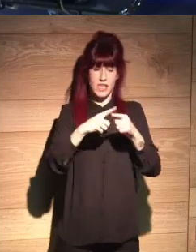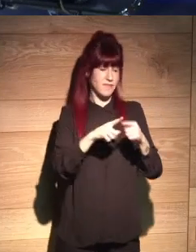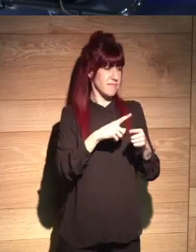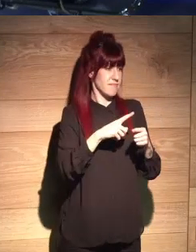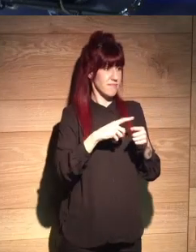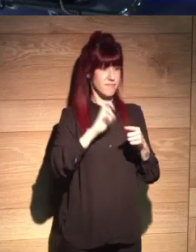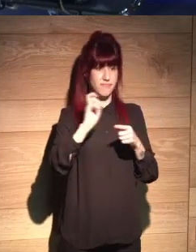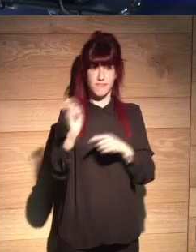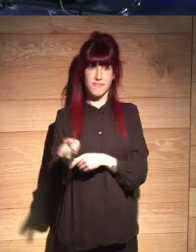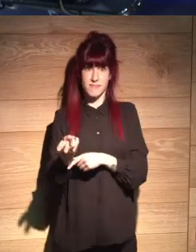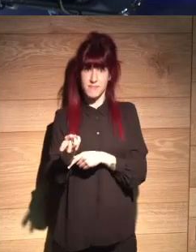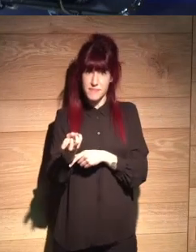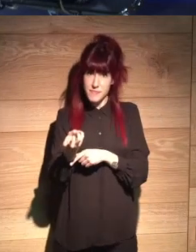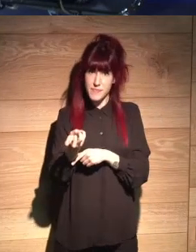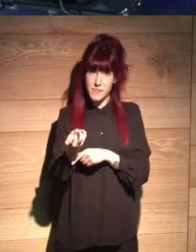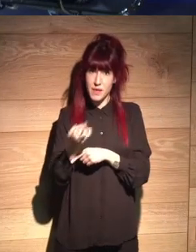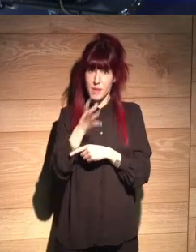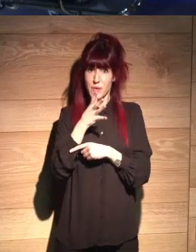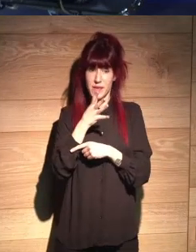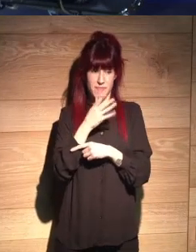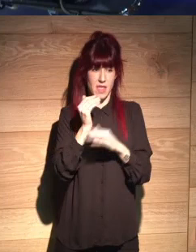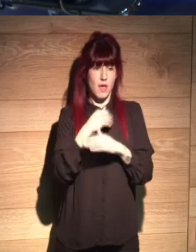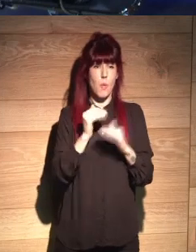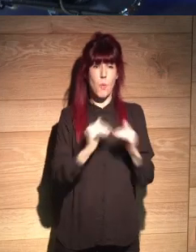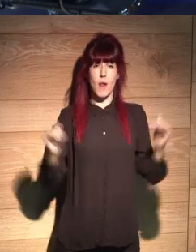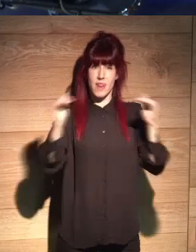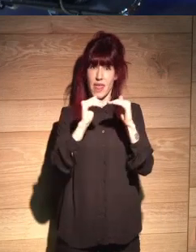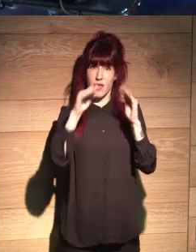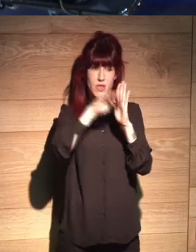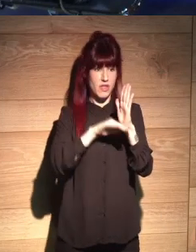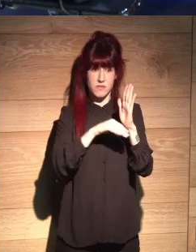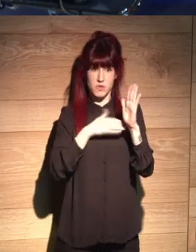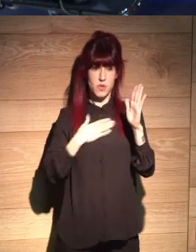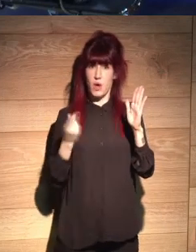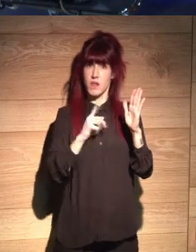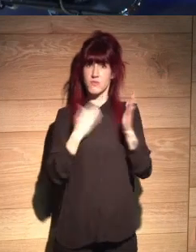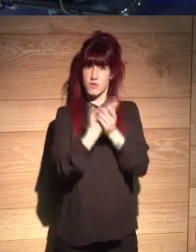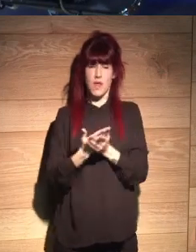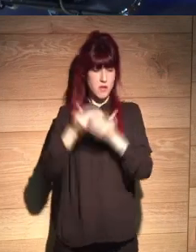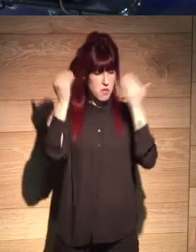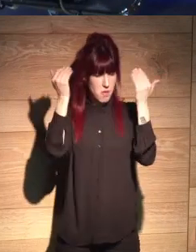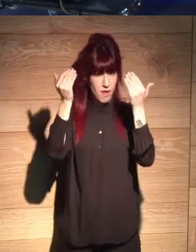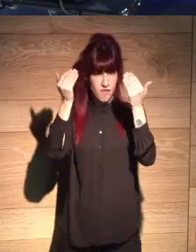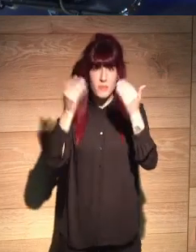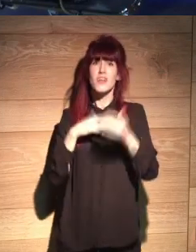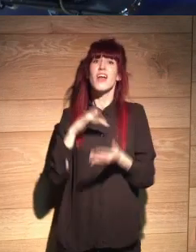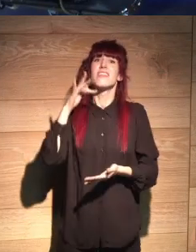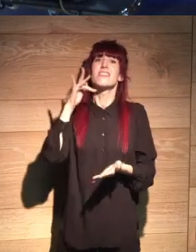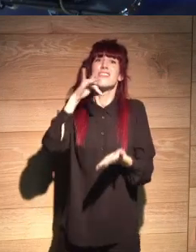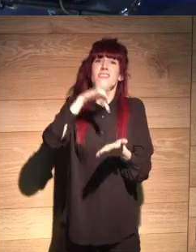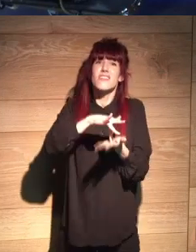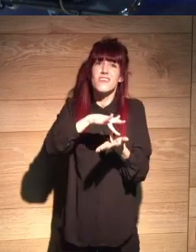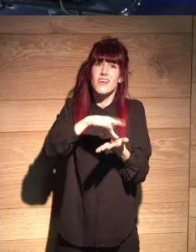makes us study different things. And there are no women in STEM because in equal conditions we don't want to do